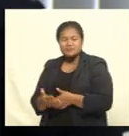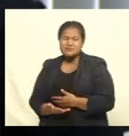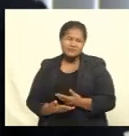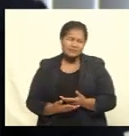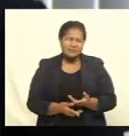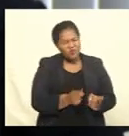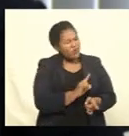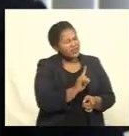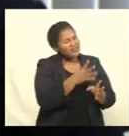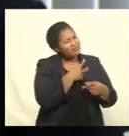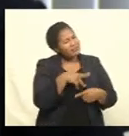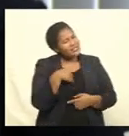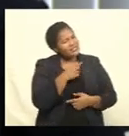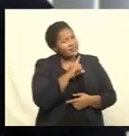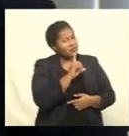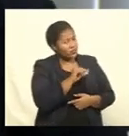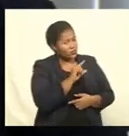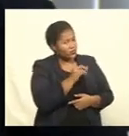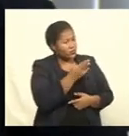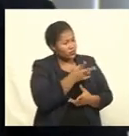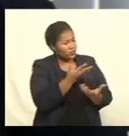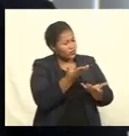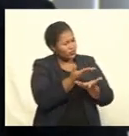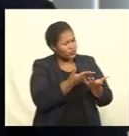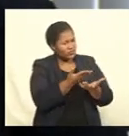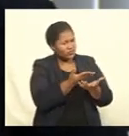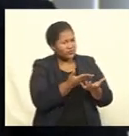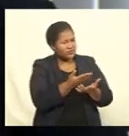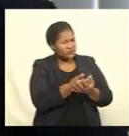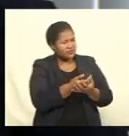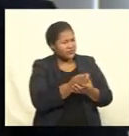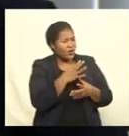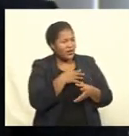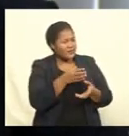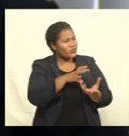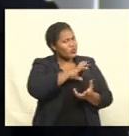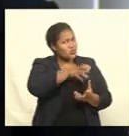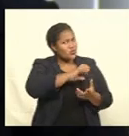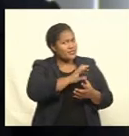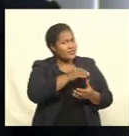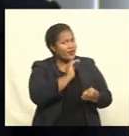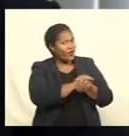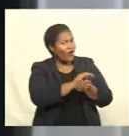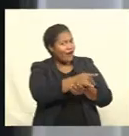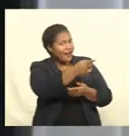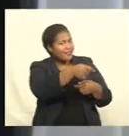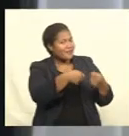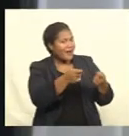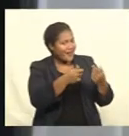ministry doing to those who mix juice and grog at the main markets?